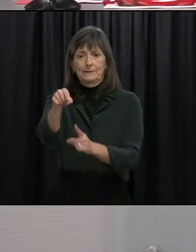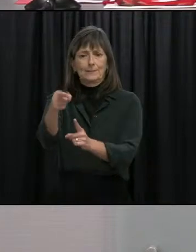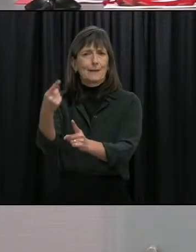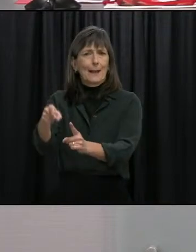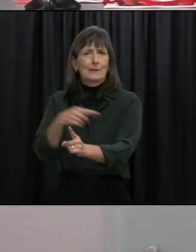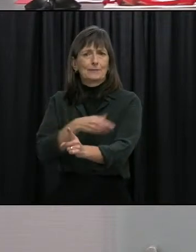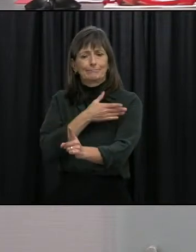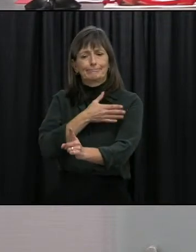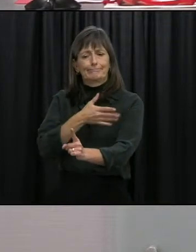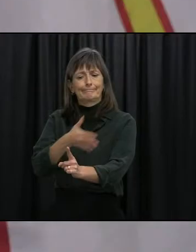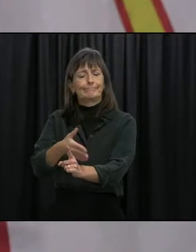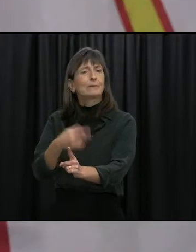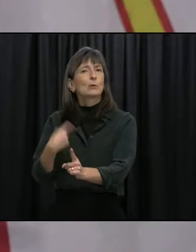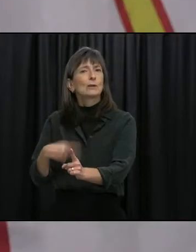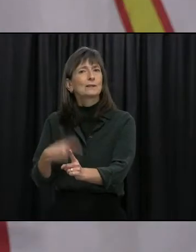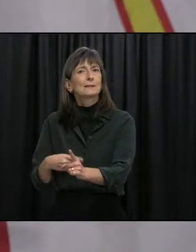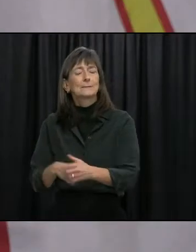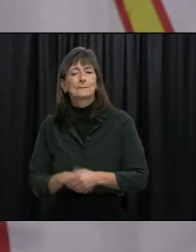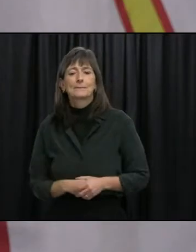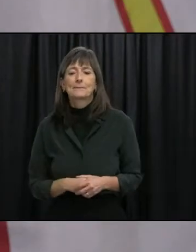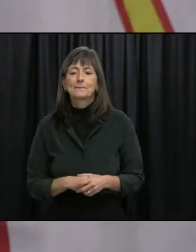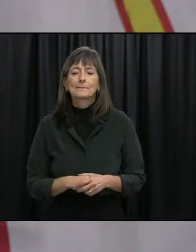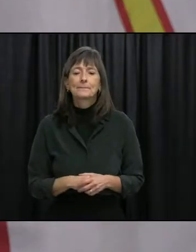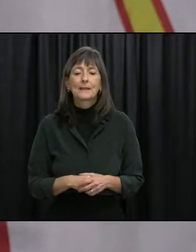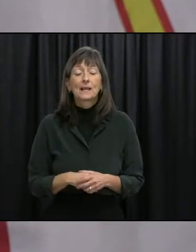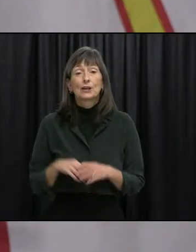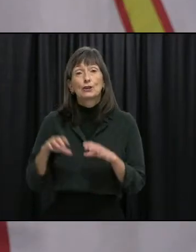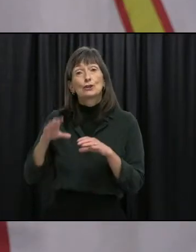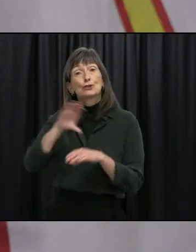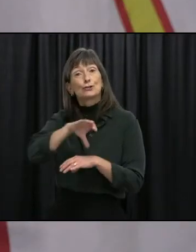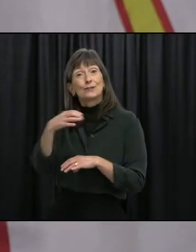So I think, the Christmas Squad has been